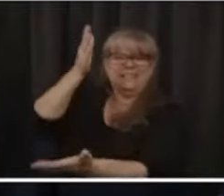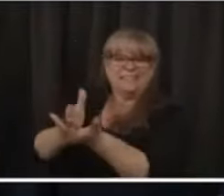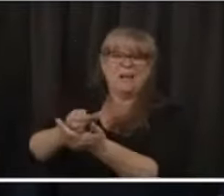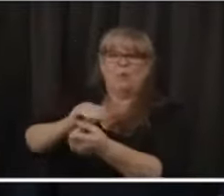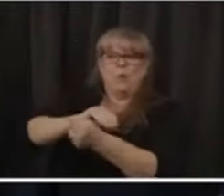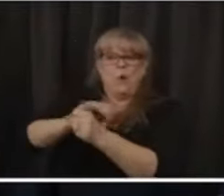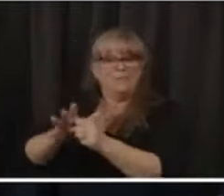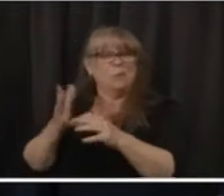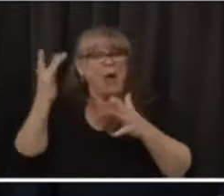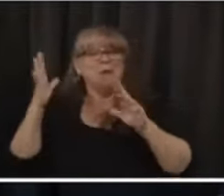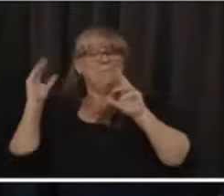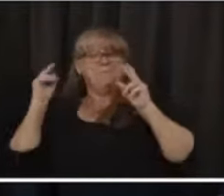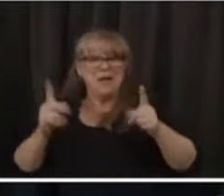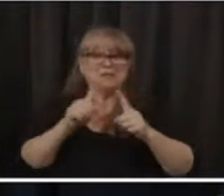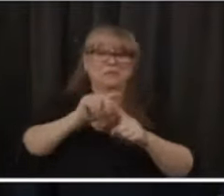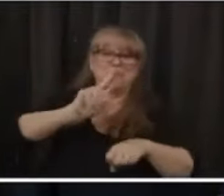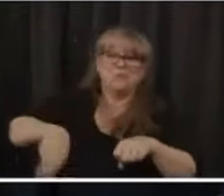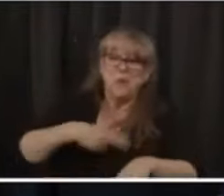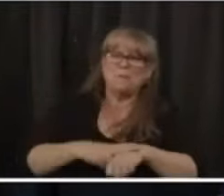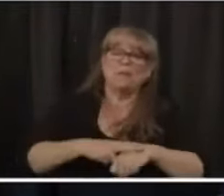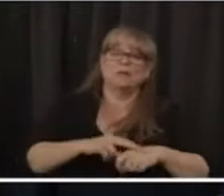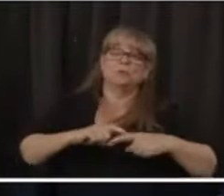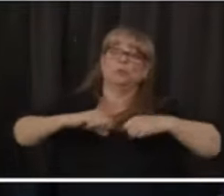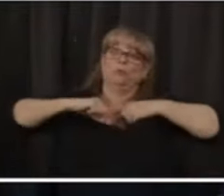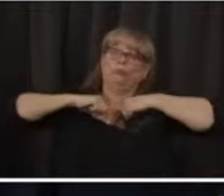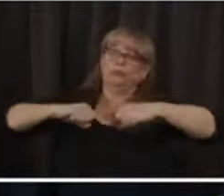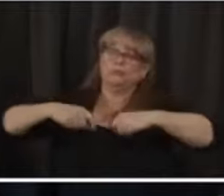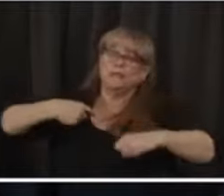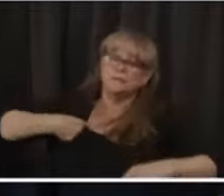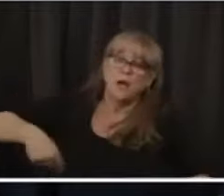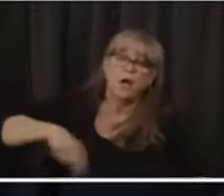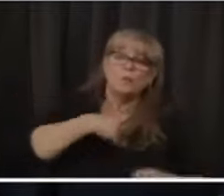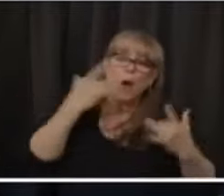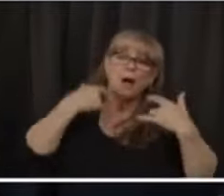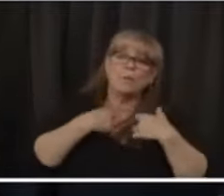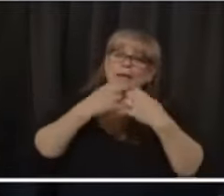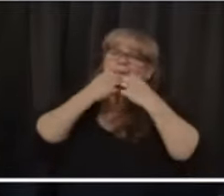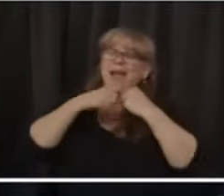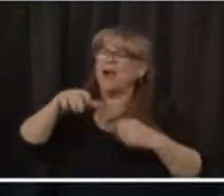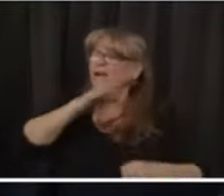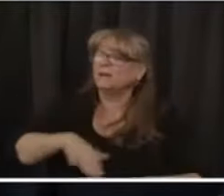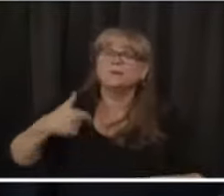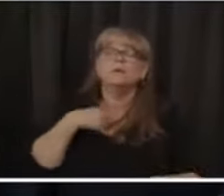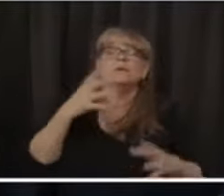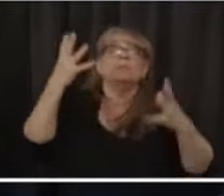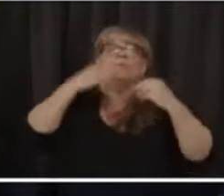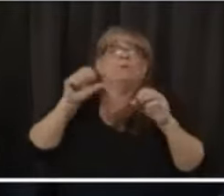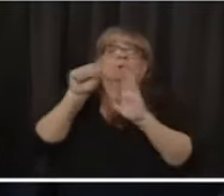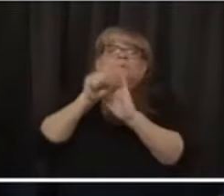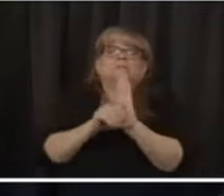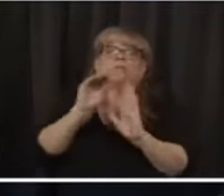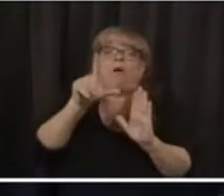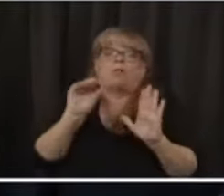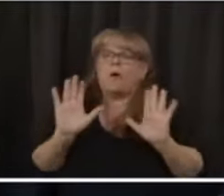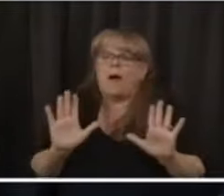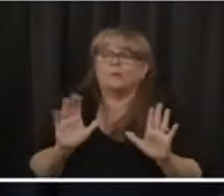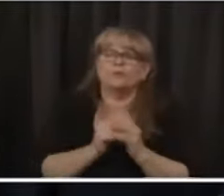lives. And that's how we protect the communities that we love in our great state. With that, happy to take some questions.